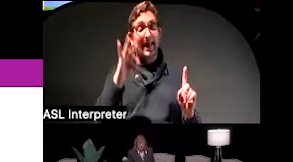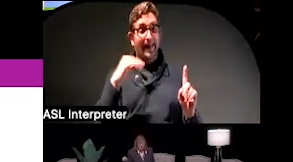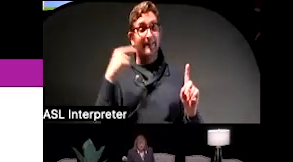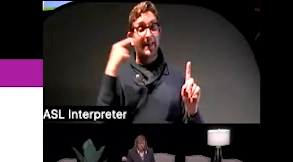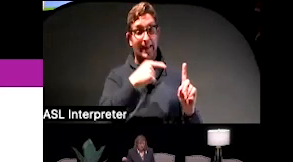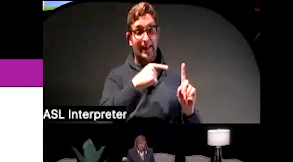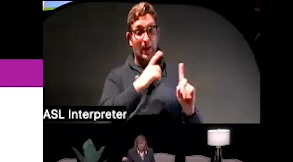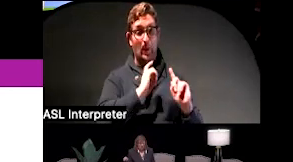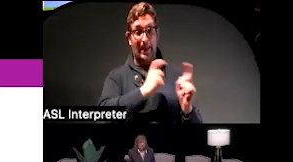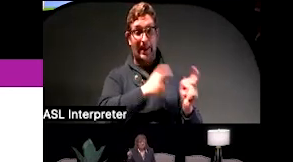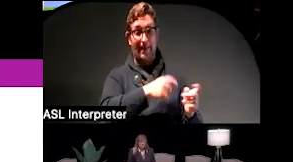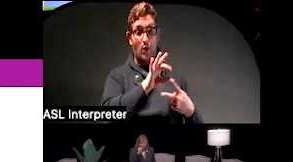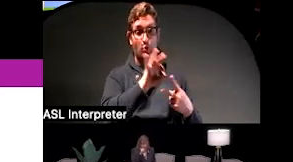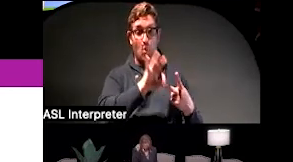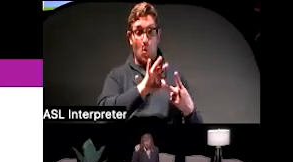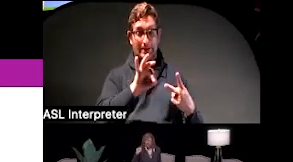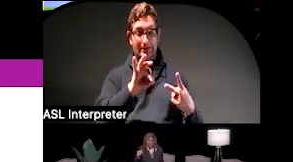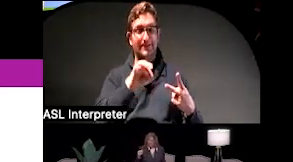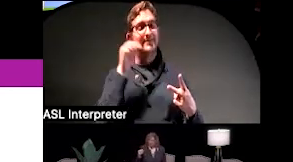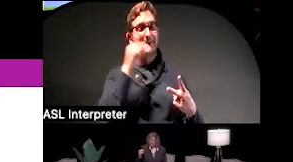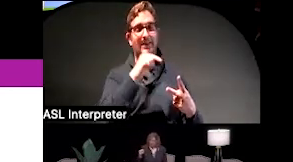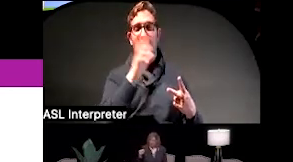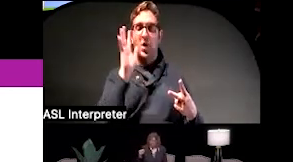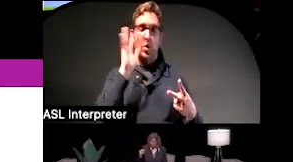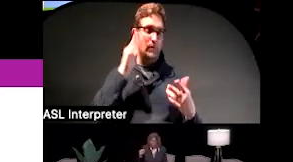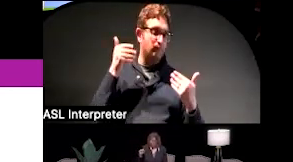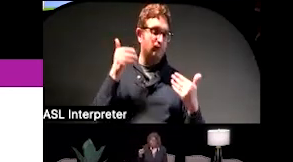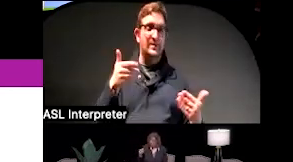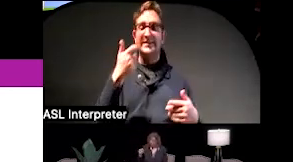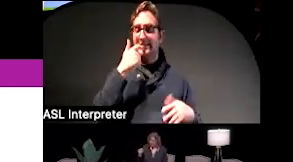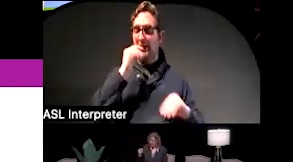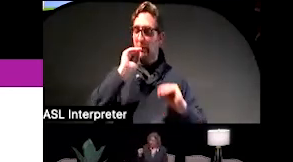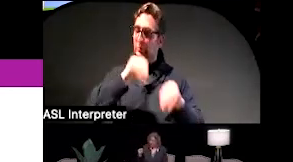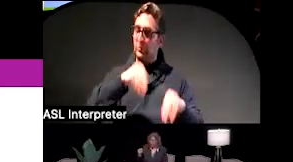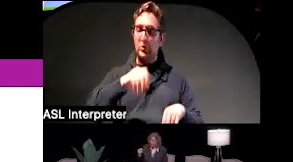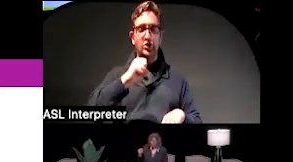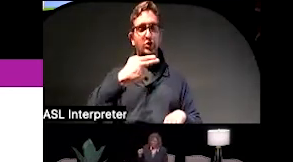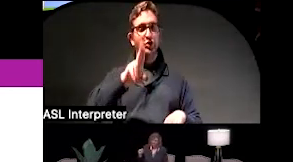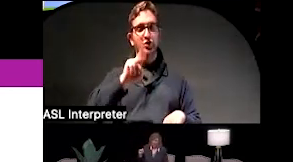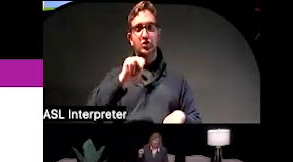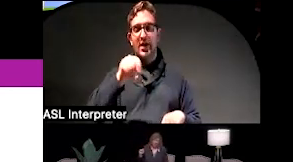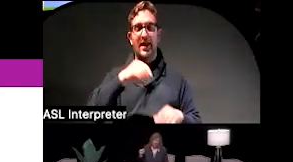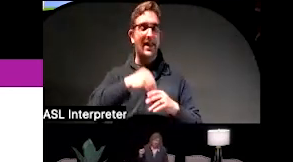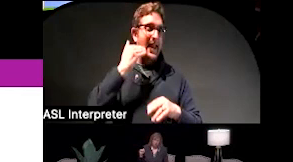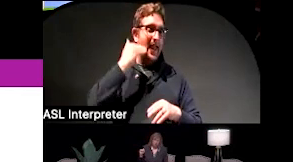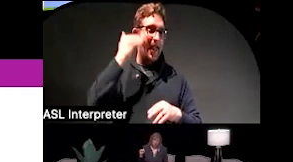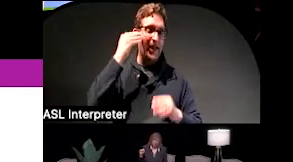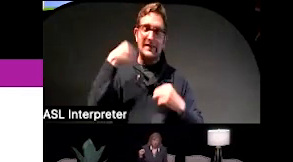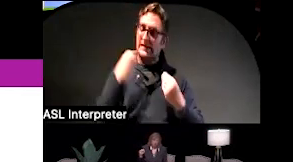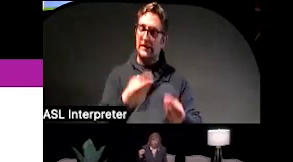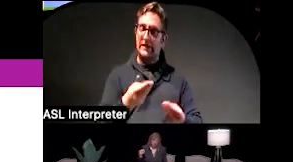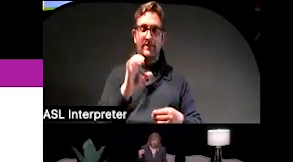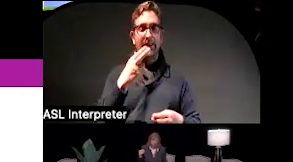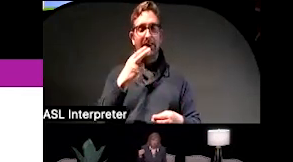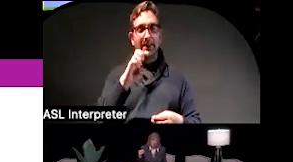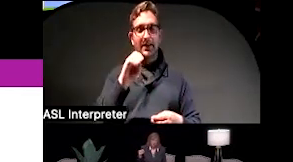given that choice, he would have said, put the shunt in her head and give her the chemotherapy in her